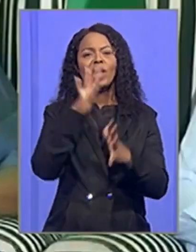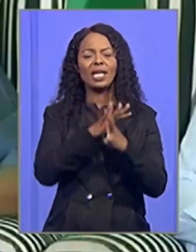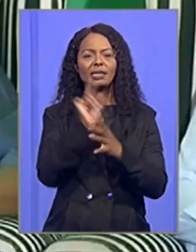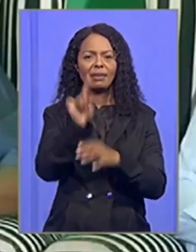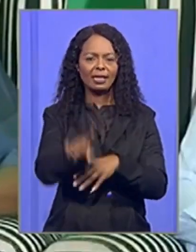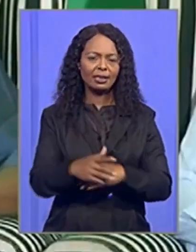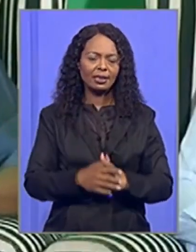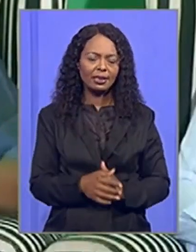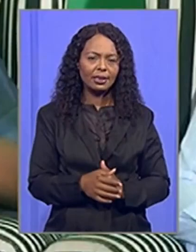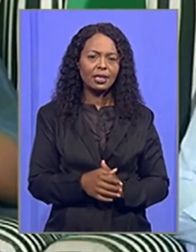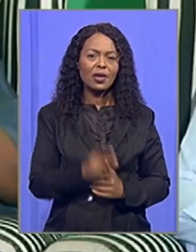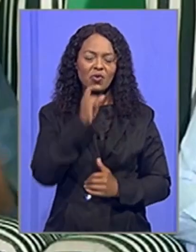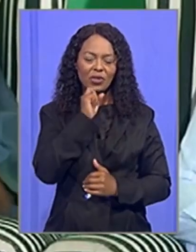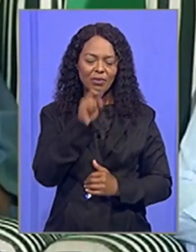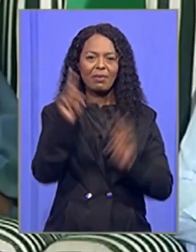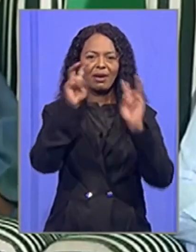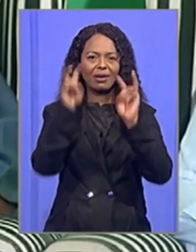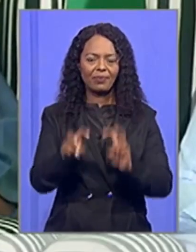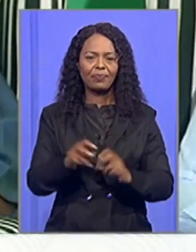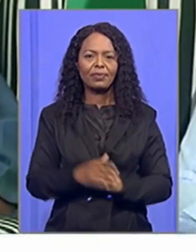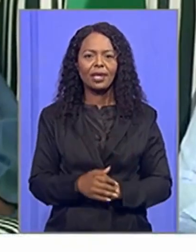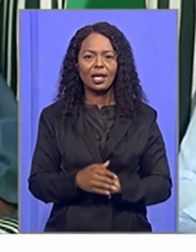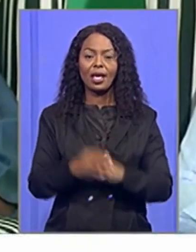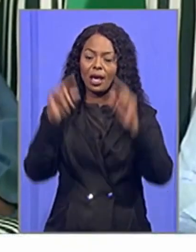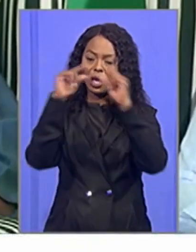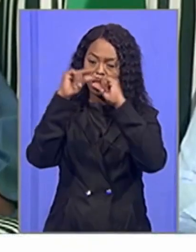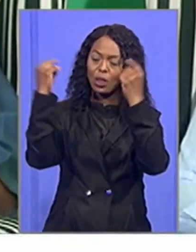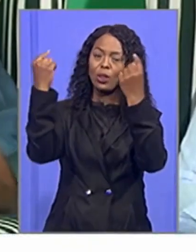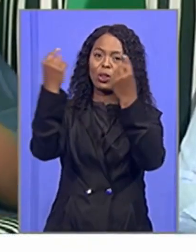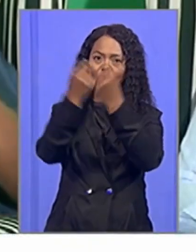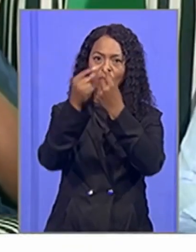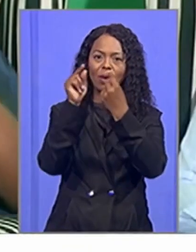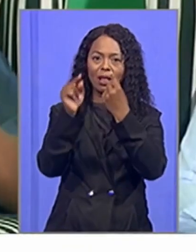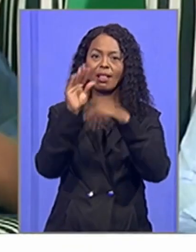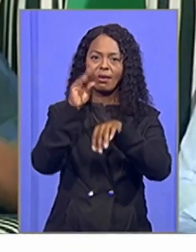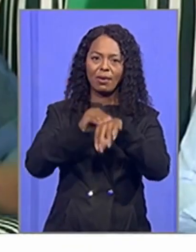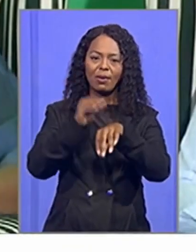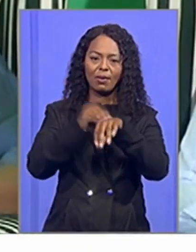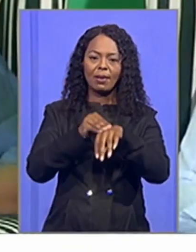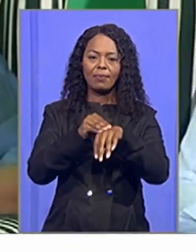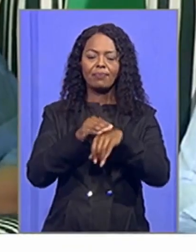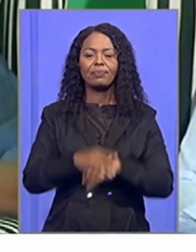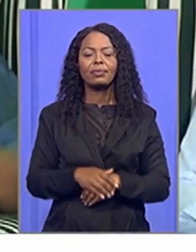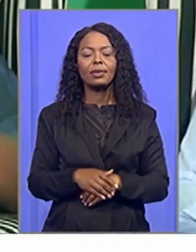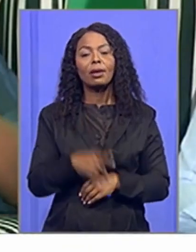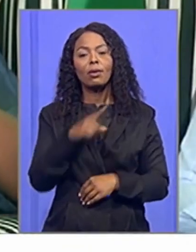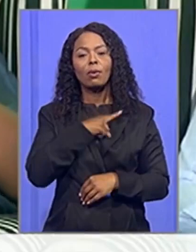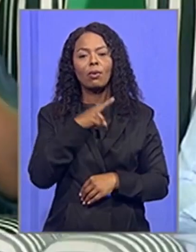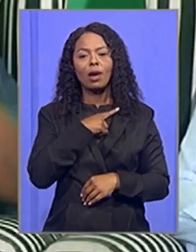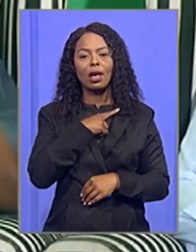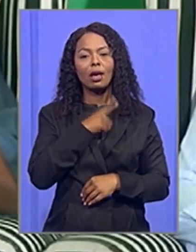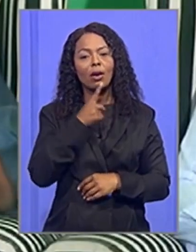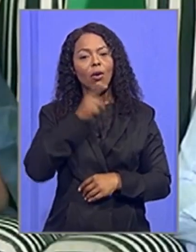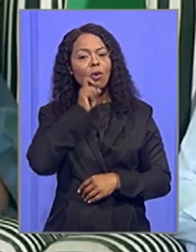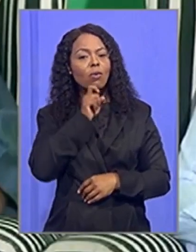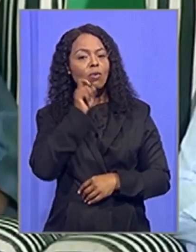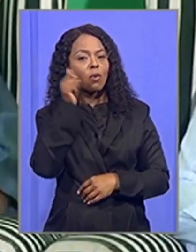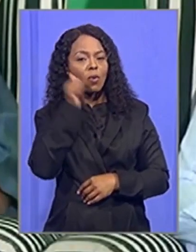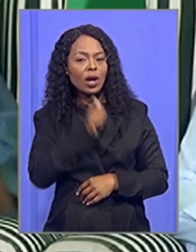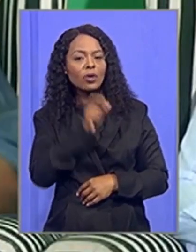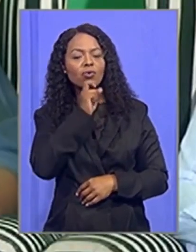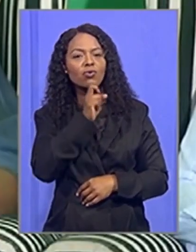botlhokwa. The problem is a global problem. When we move more into